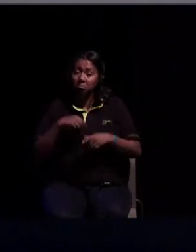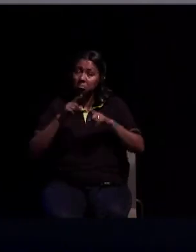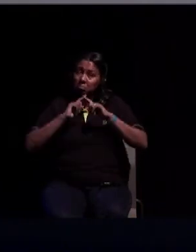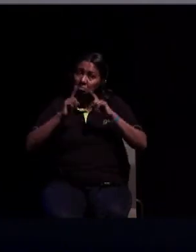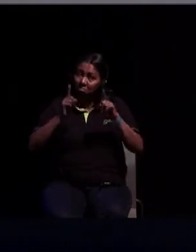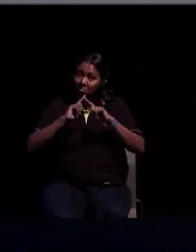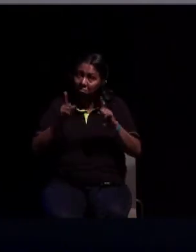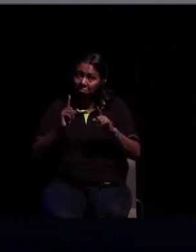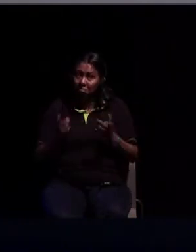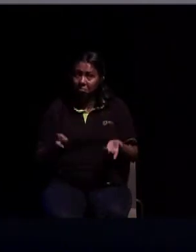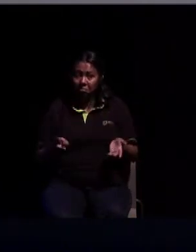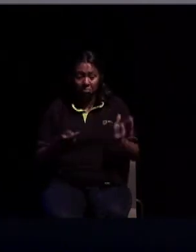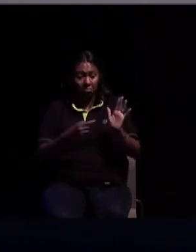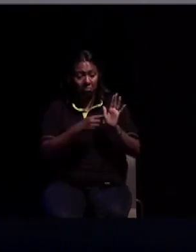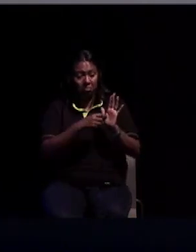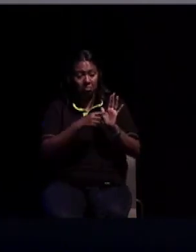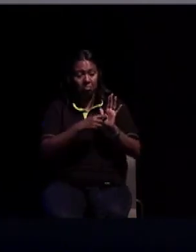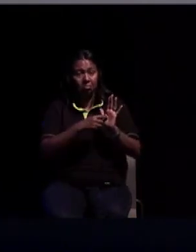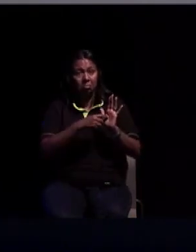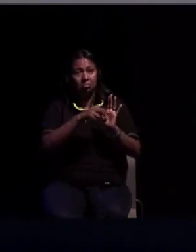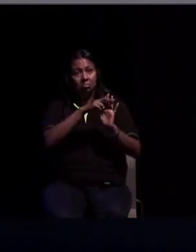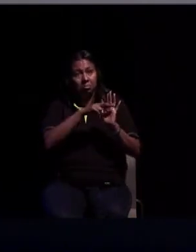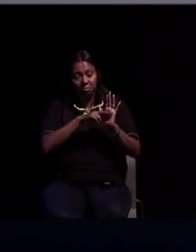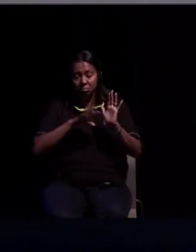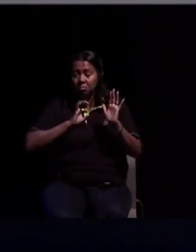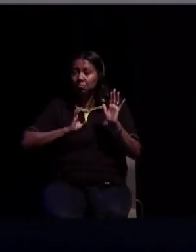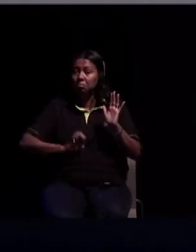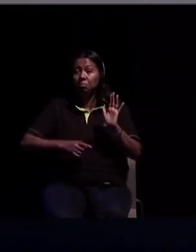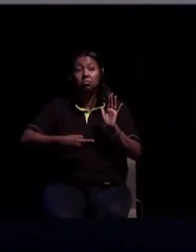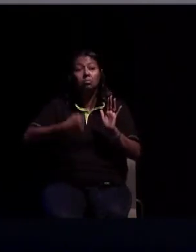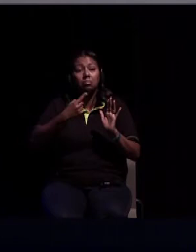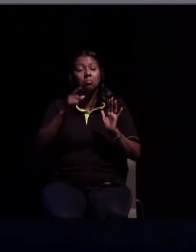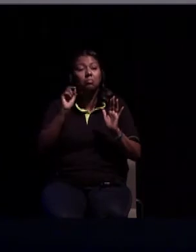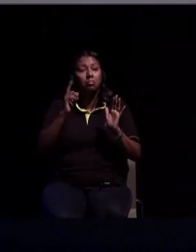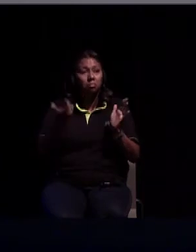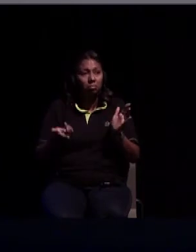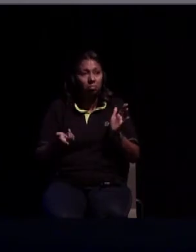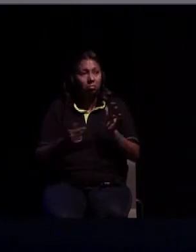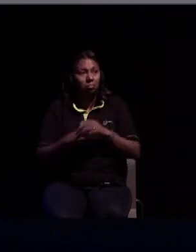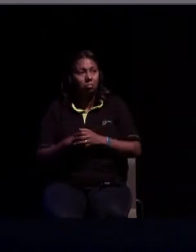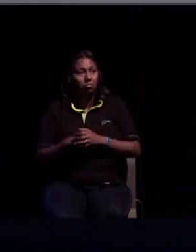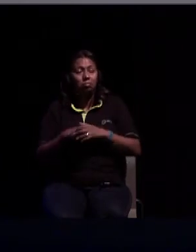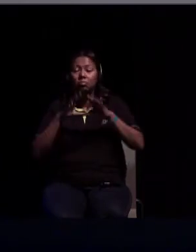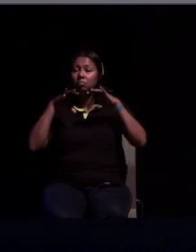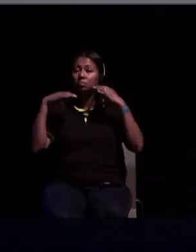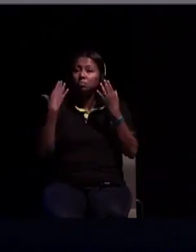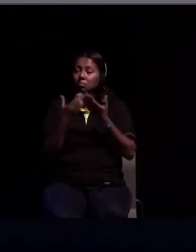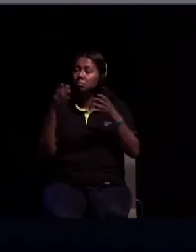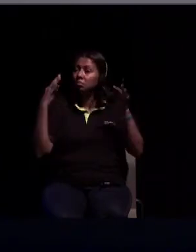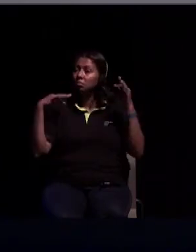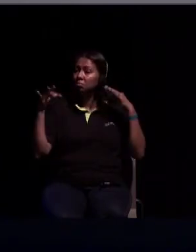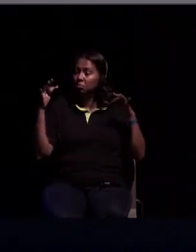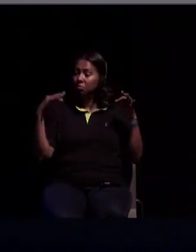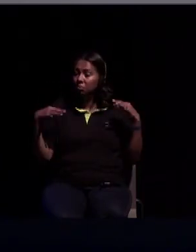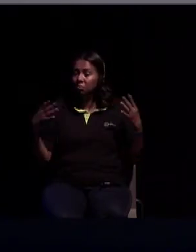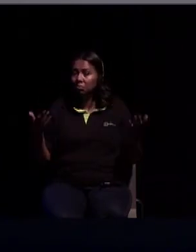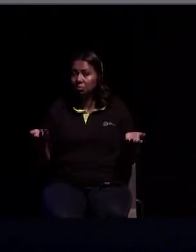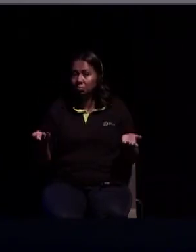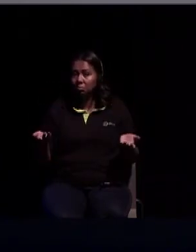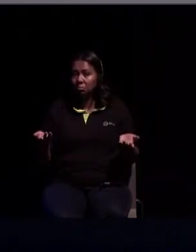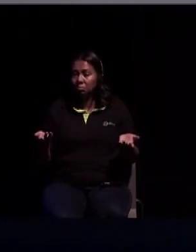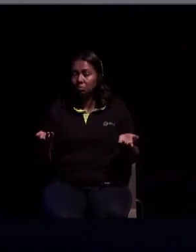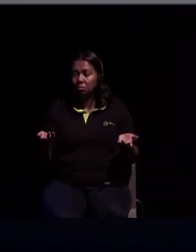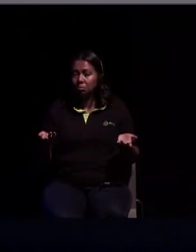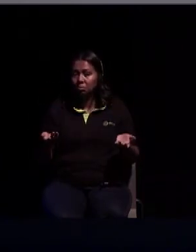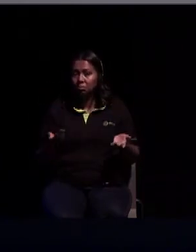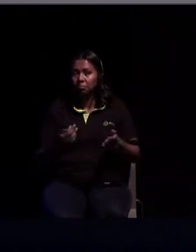Ethics is, first of all, the UN World Tourism Organization is an international body